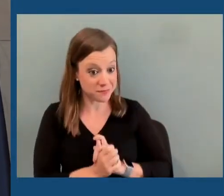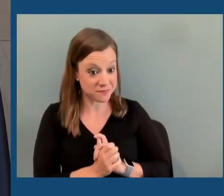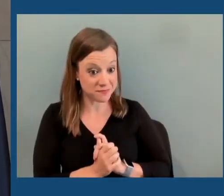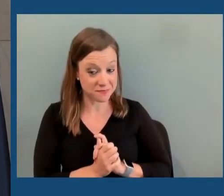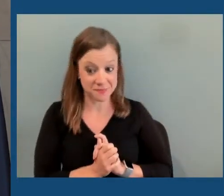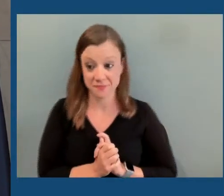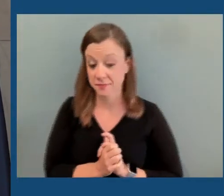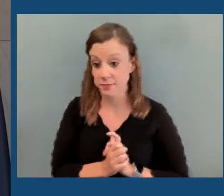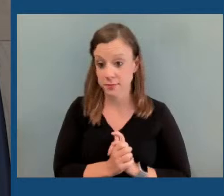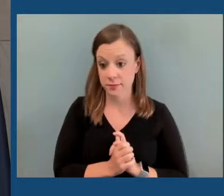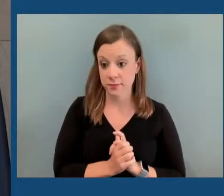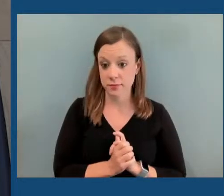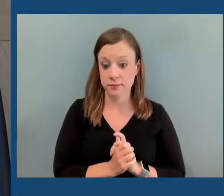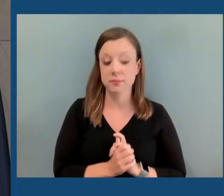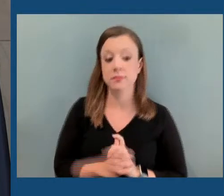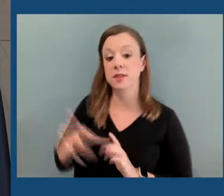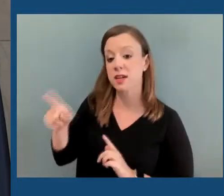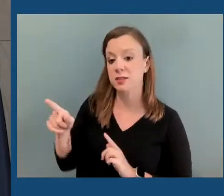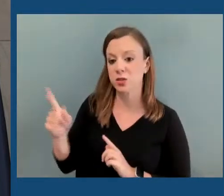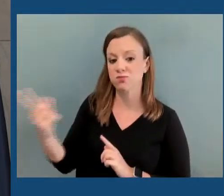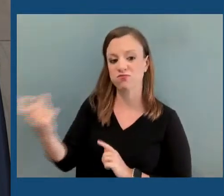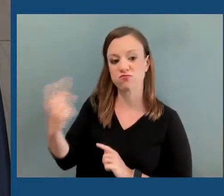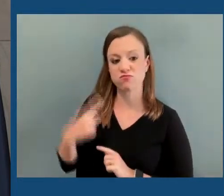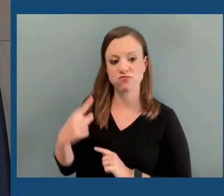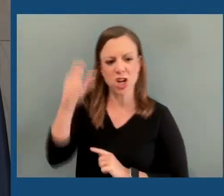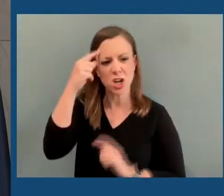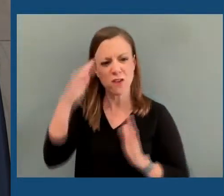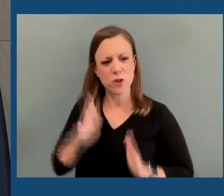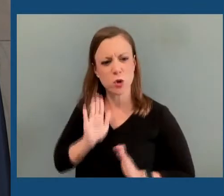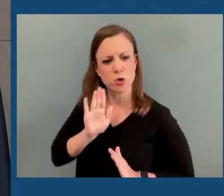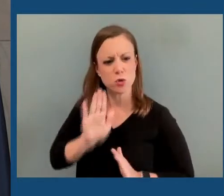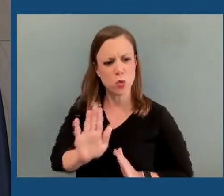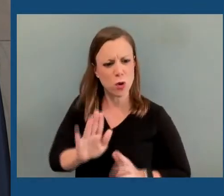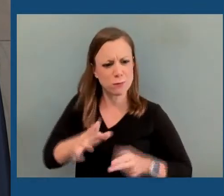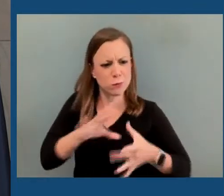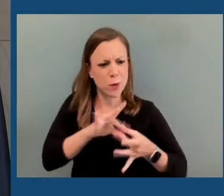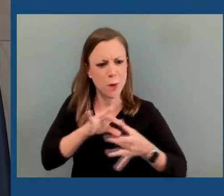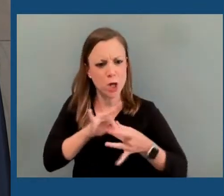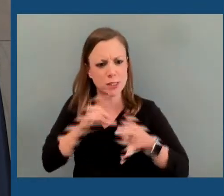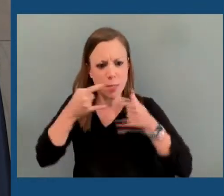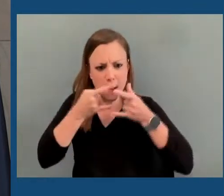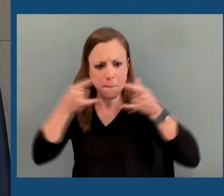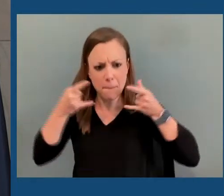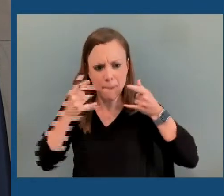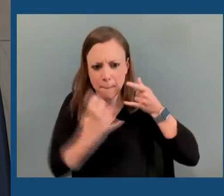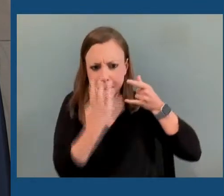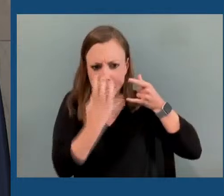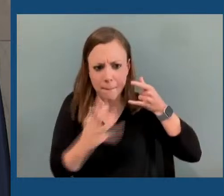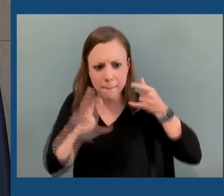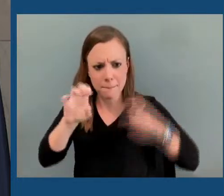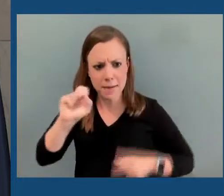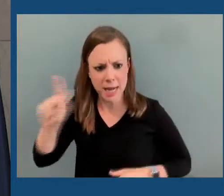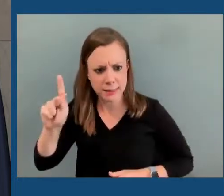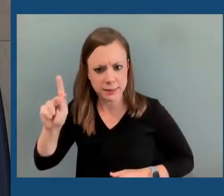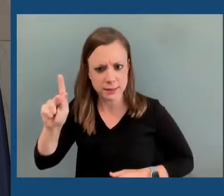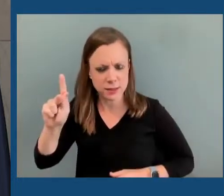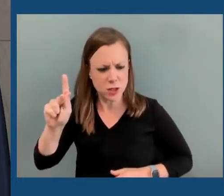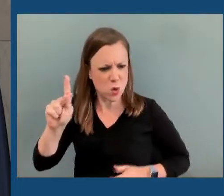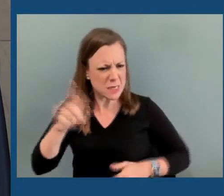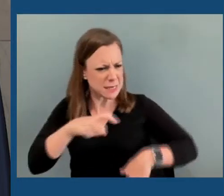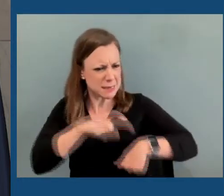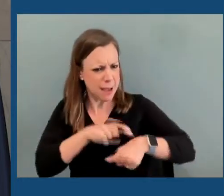gun violence. Governor, on your remarks on the masks, what's the timeline in which you'd like to see some action on